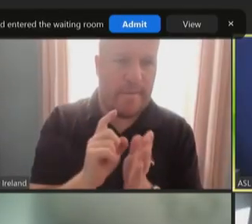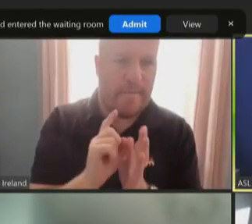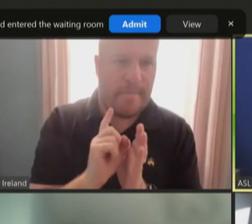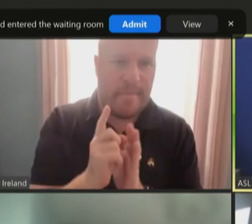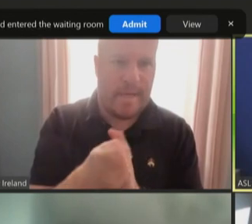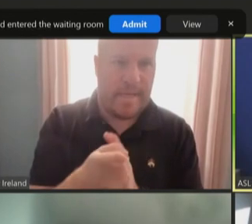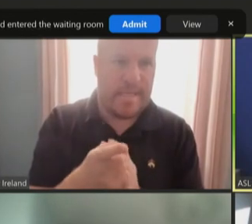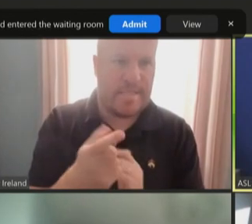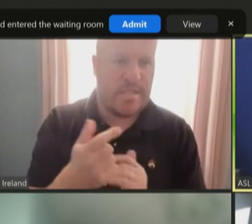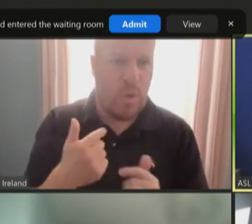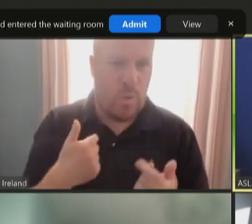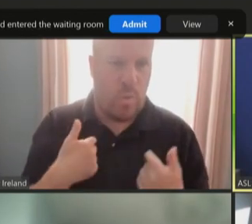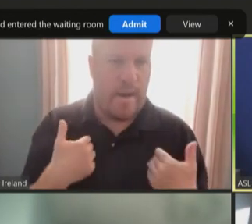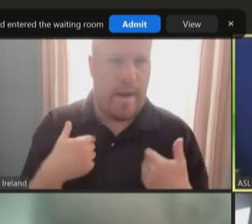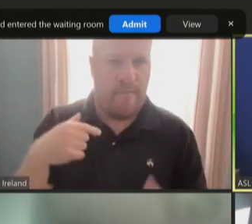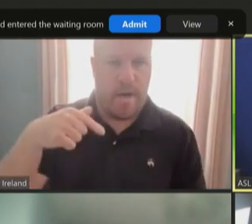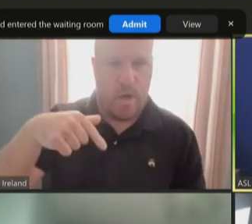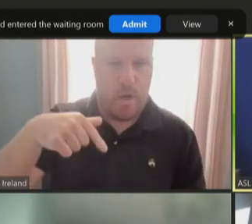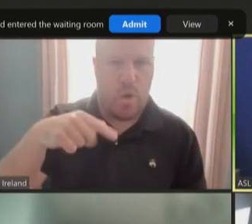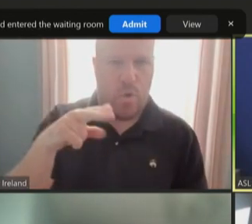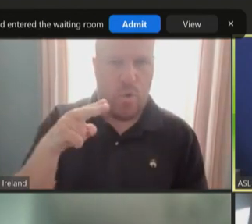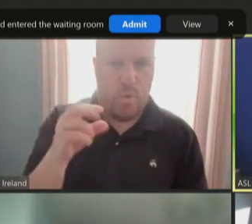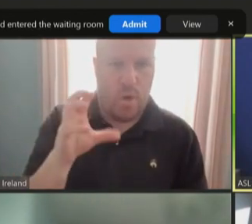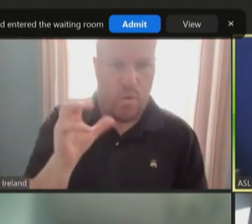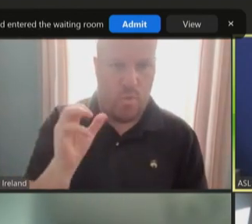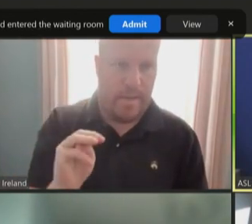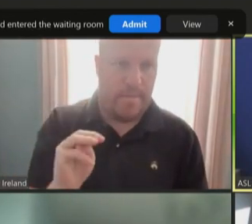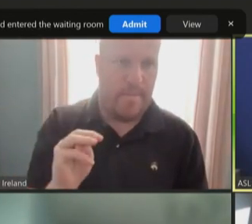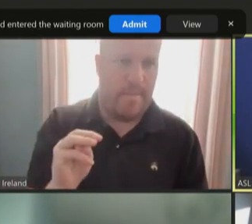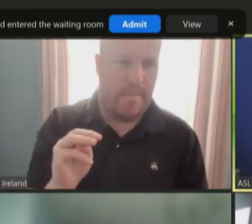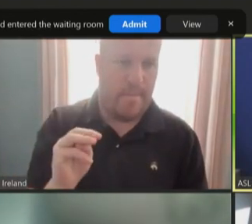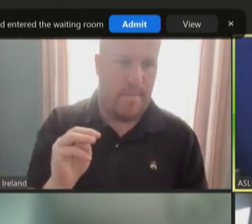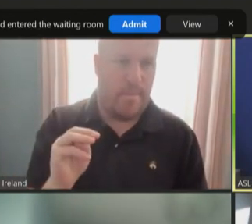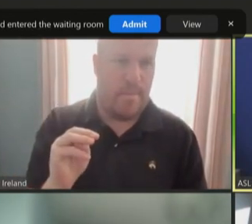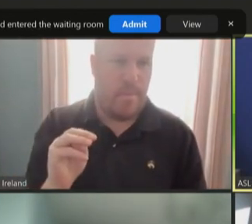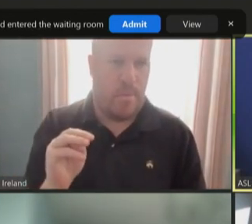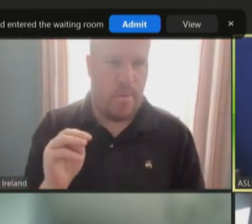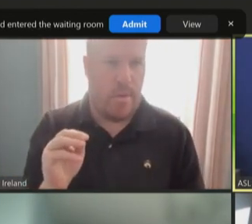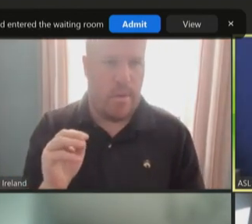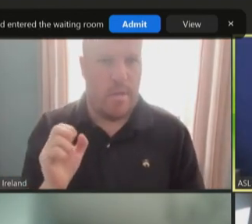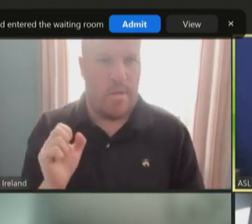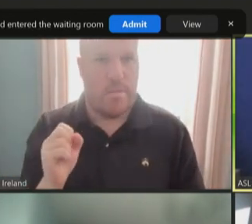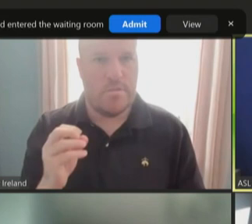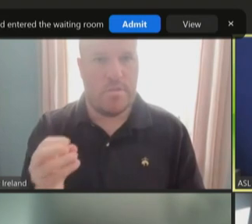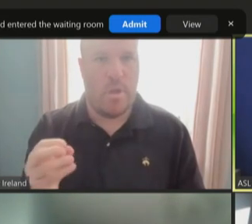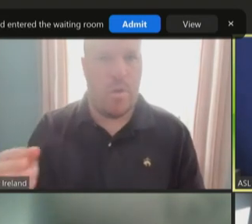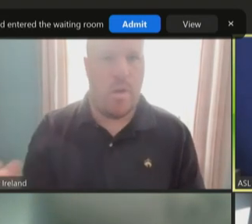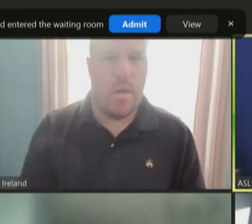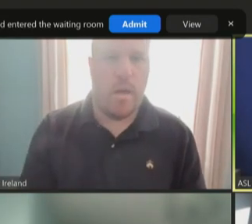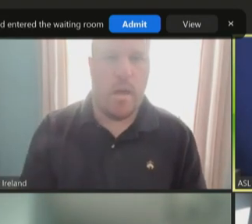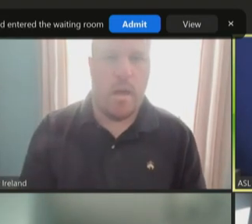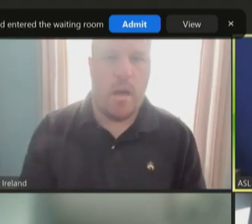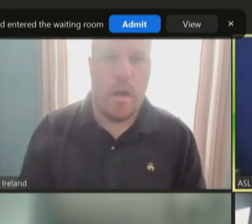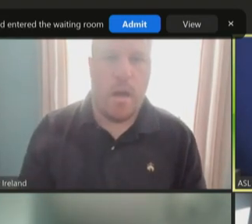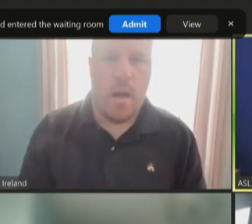Okay, next we'll move on to approval of the minutes from the last meeting. We do have a quorum.